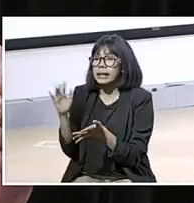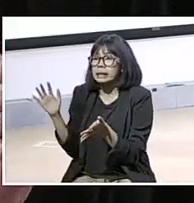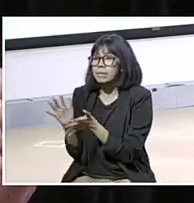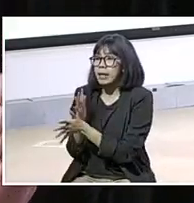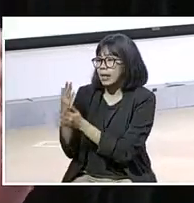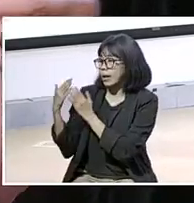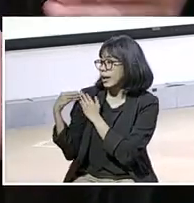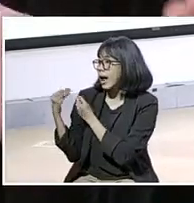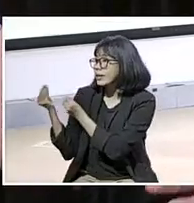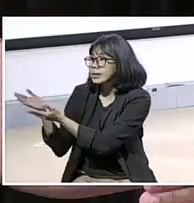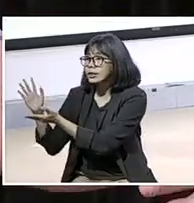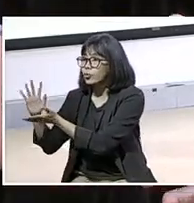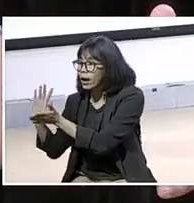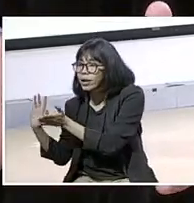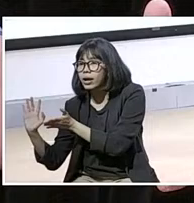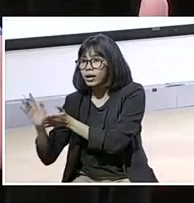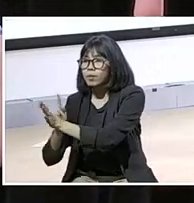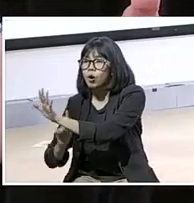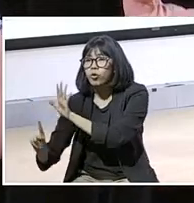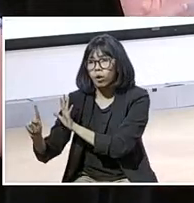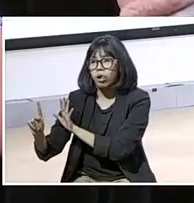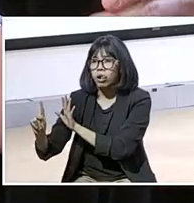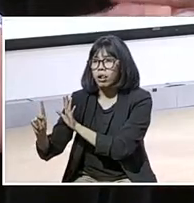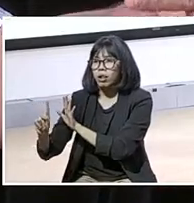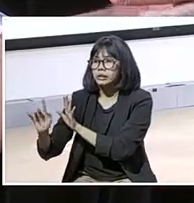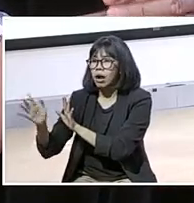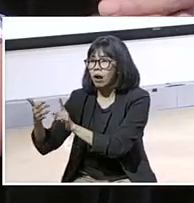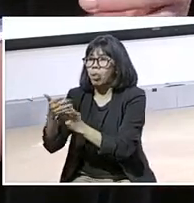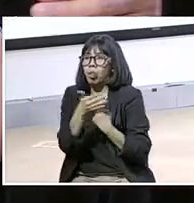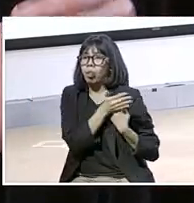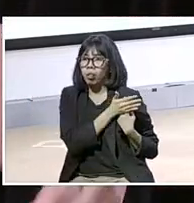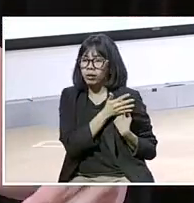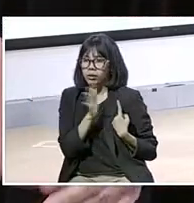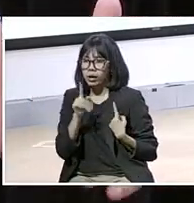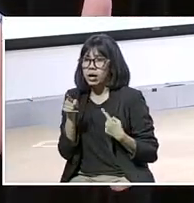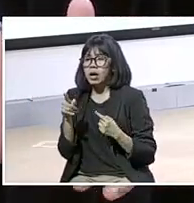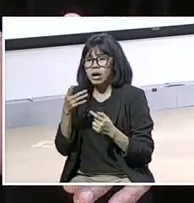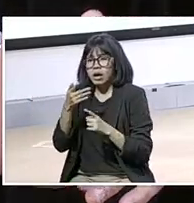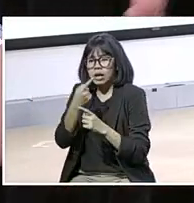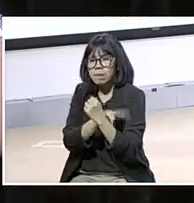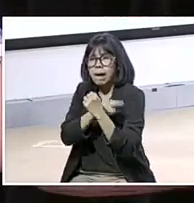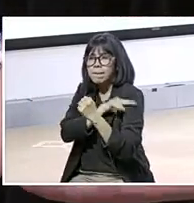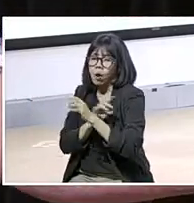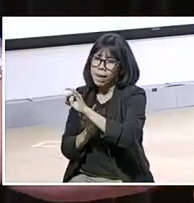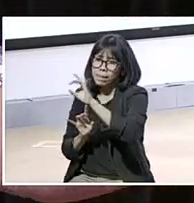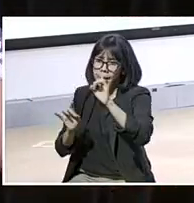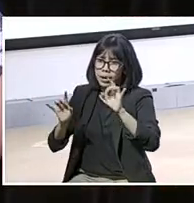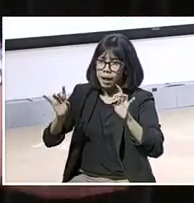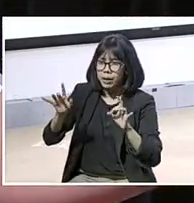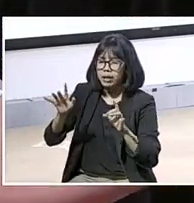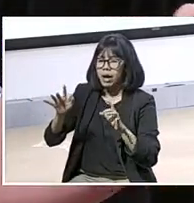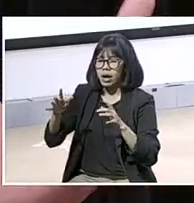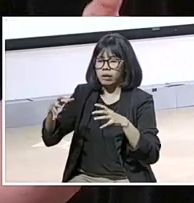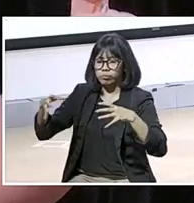thinking, different ways of life, different people with different skill sets and different disabilities,